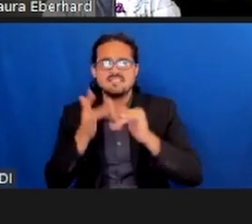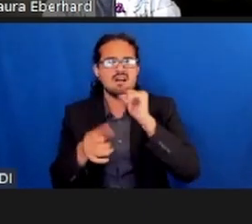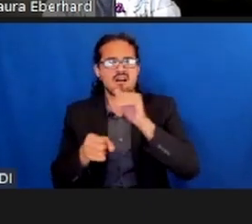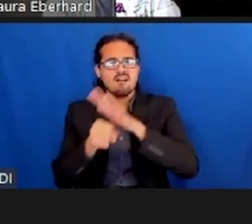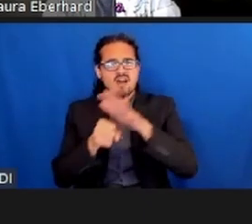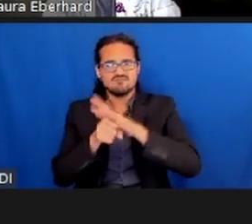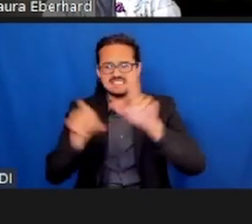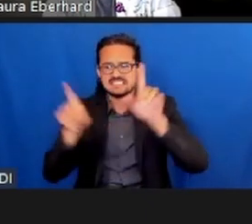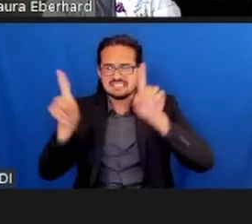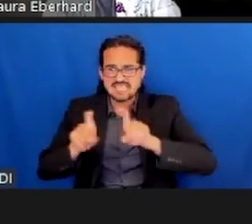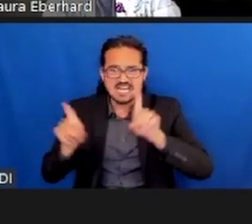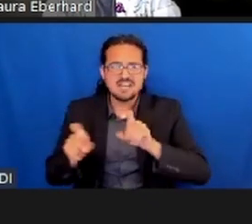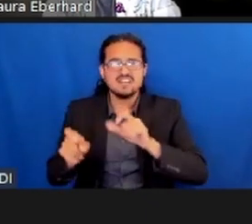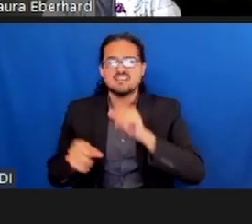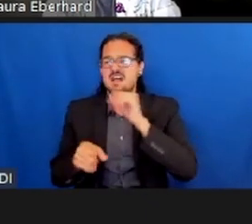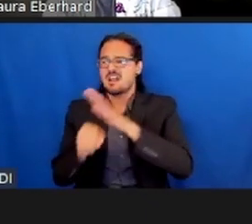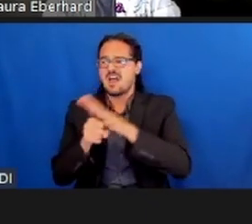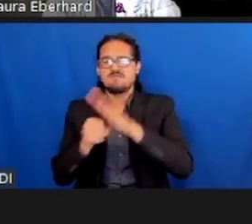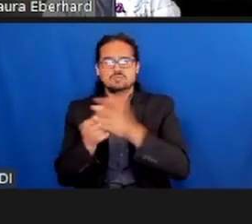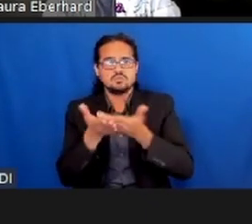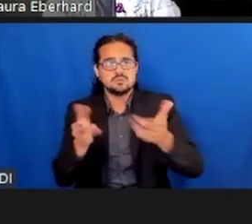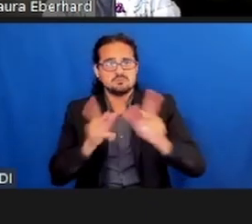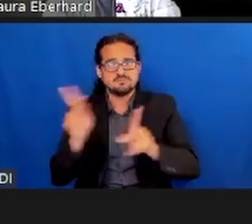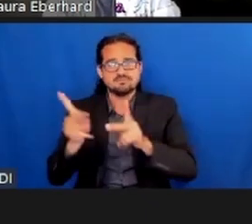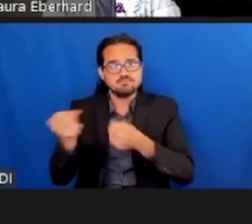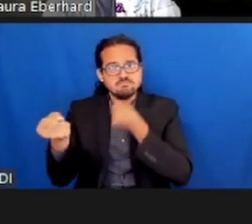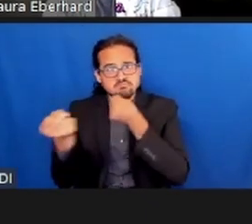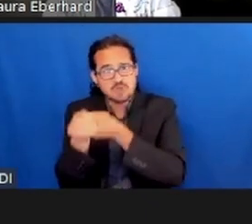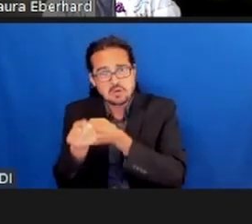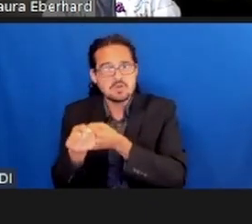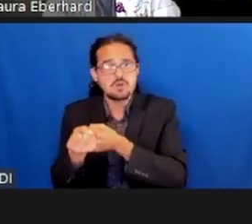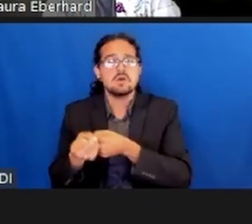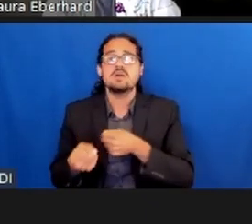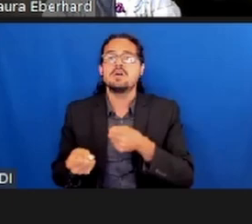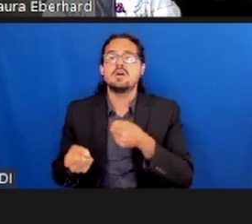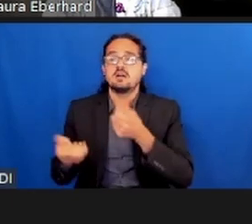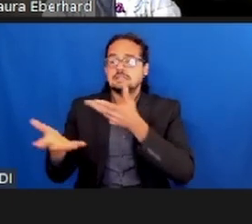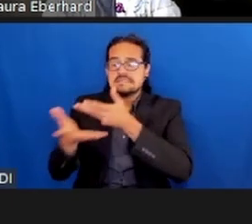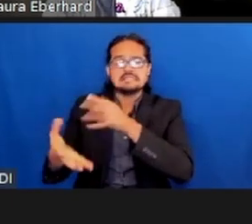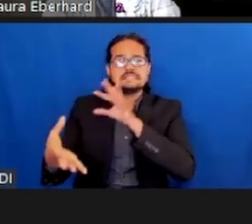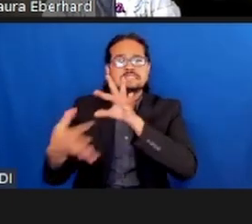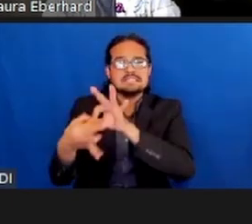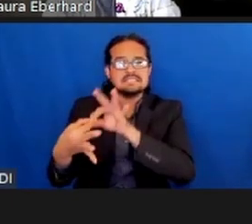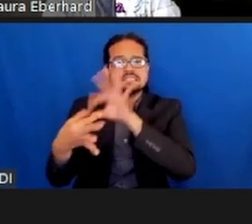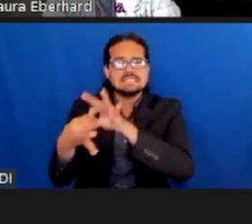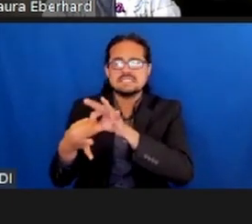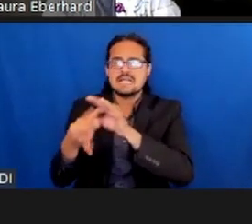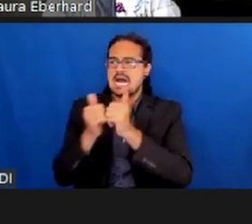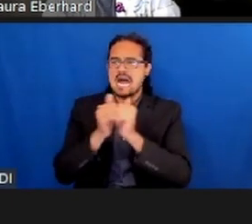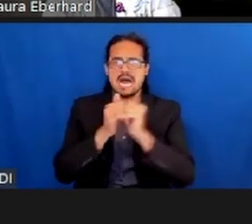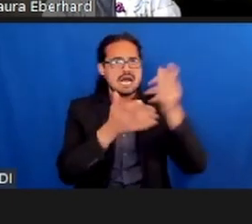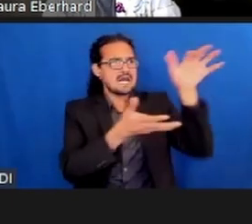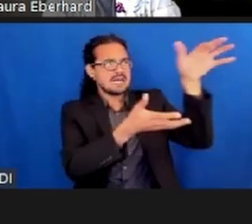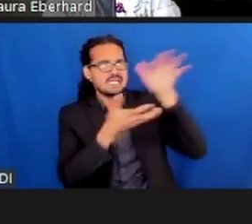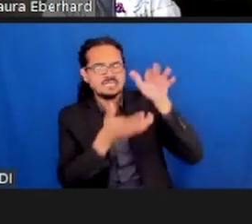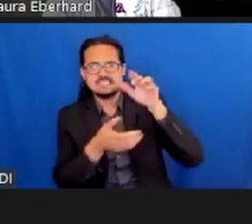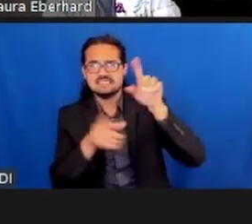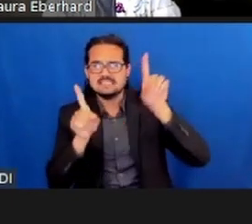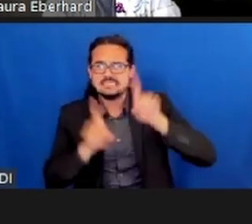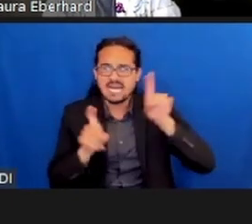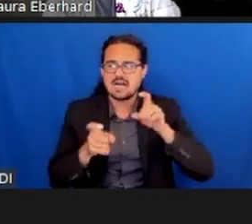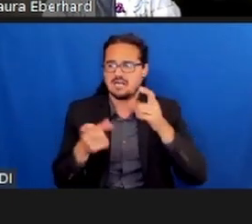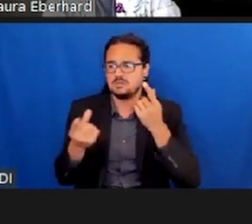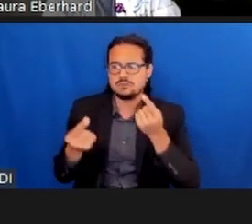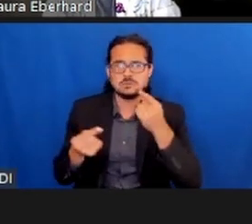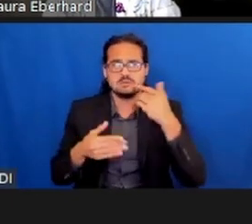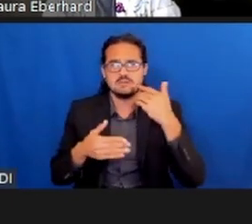the relationships that were forged around trying to tackle the problem of lack of testing resources really served us well at every step in the pandemic